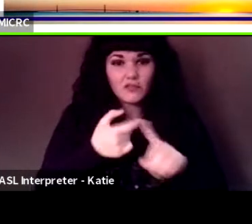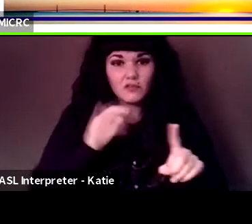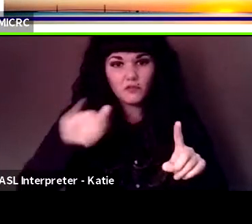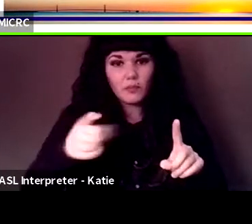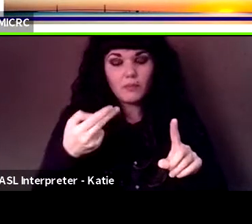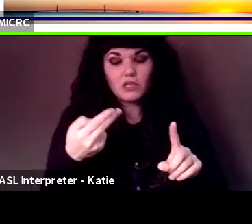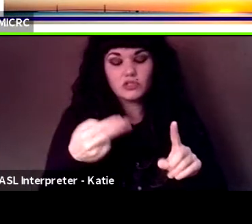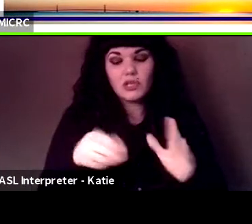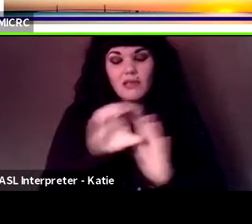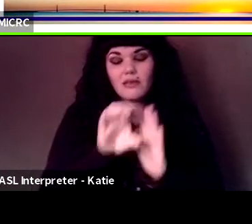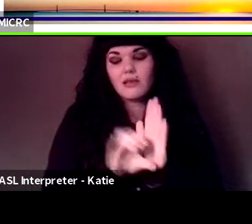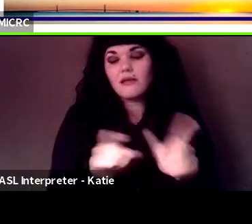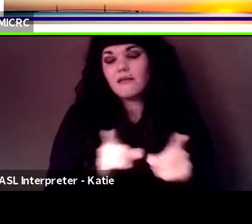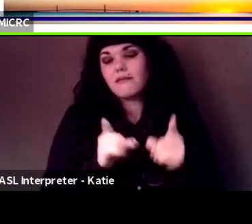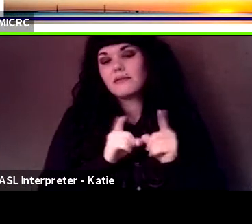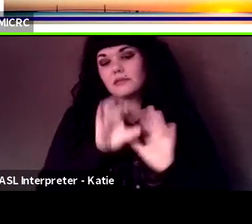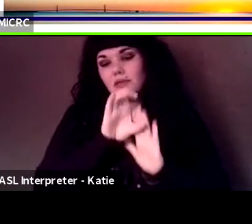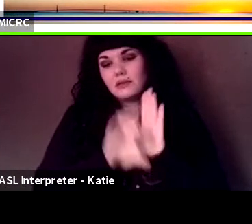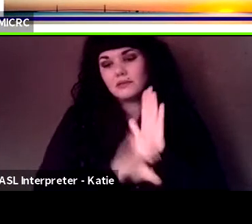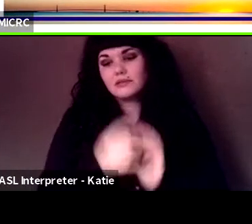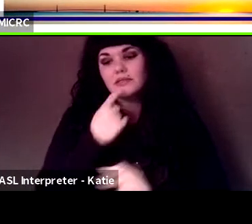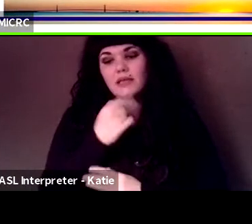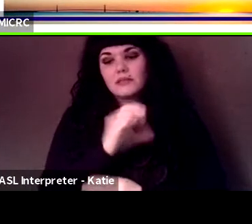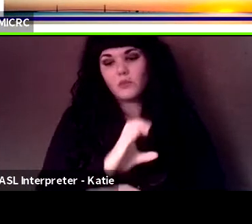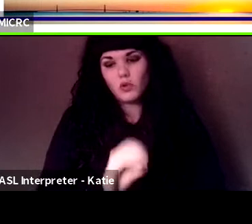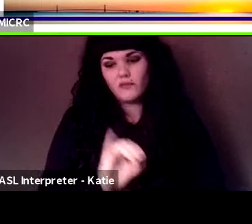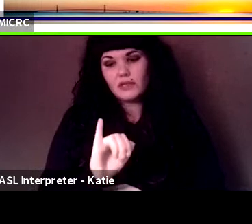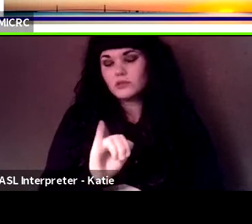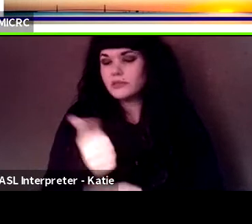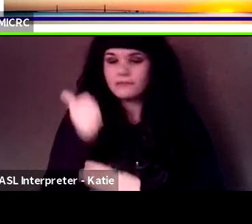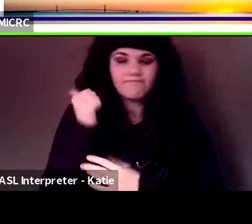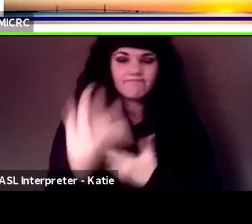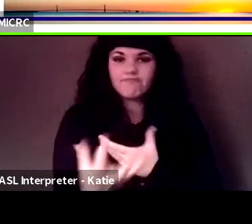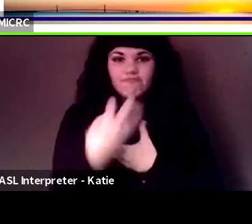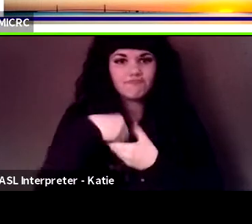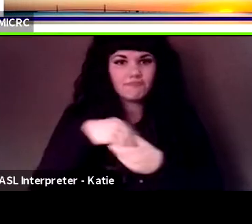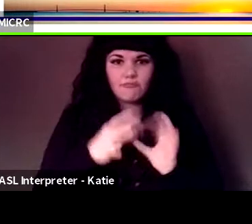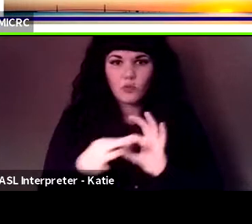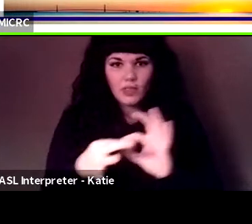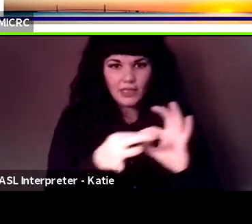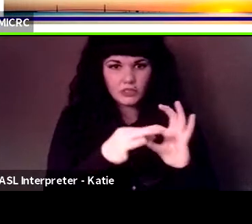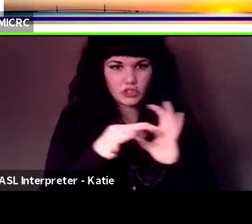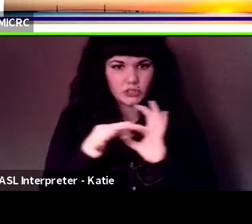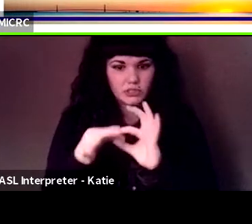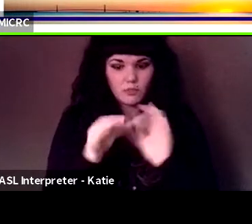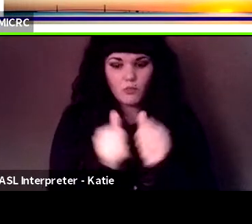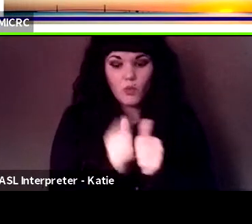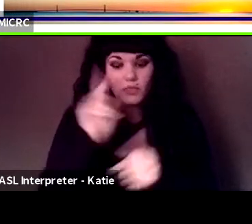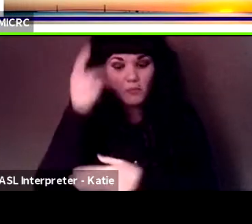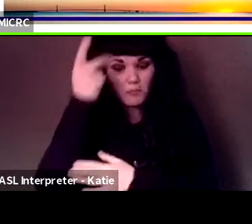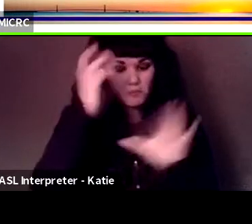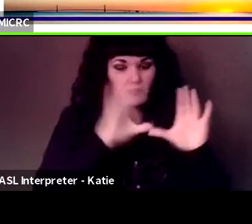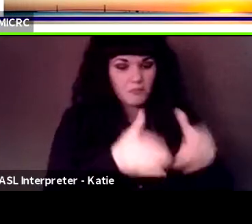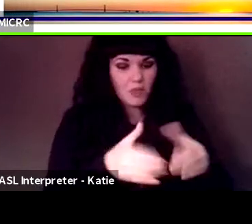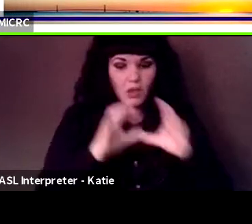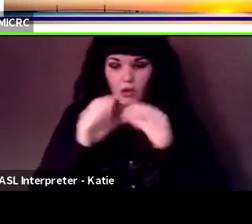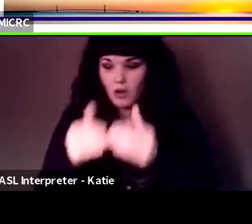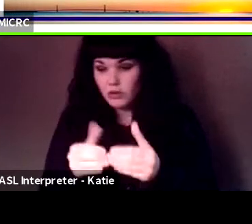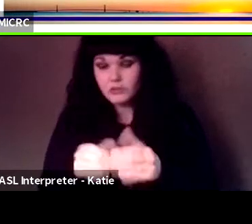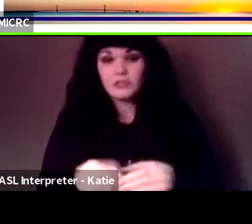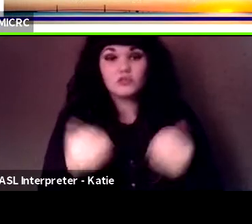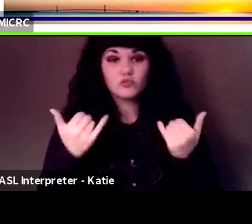the Constitution states that communities of interest do not include relationships with political parties, incumbents,